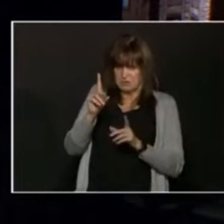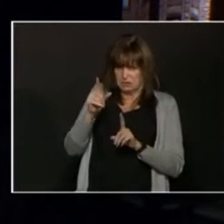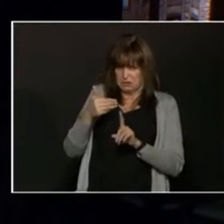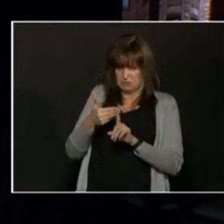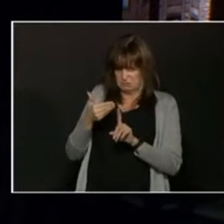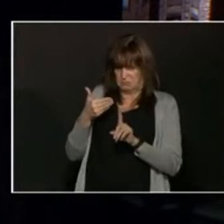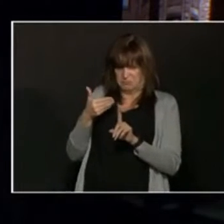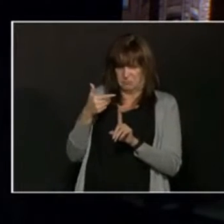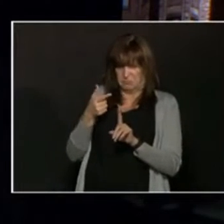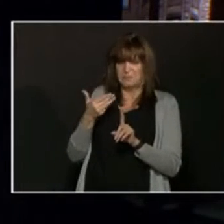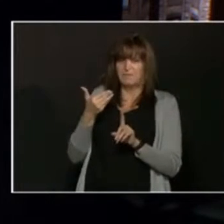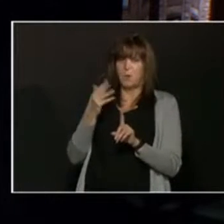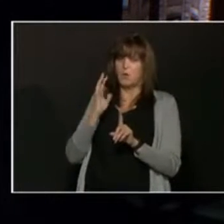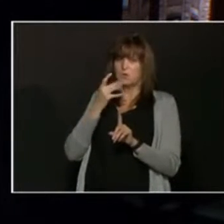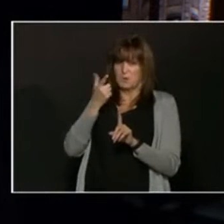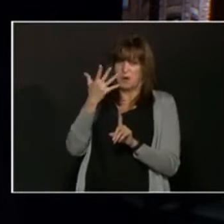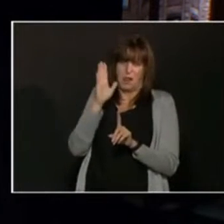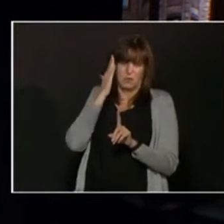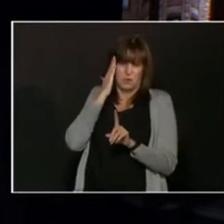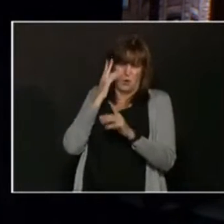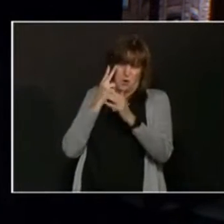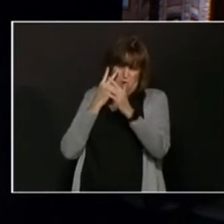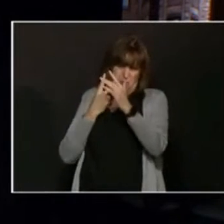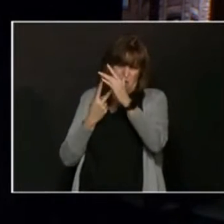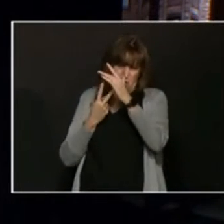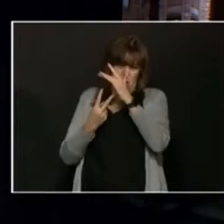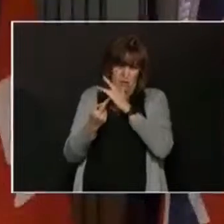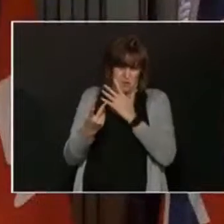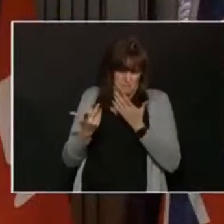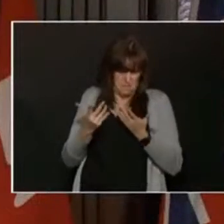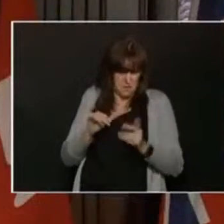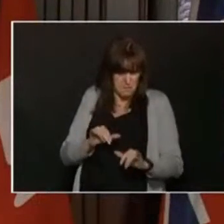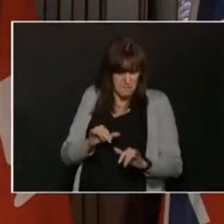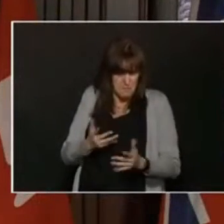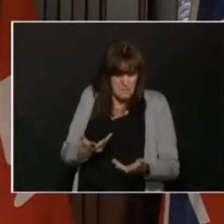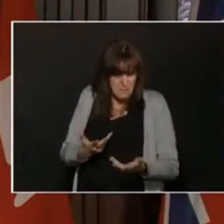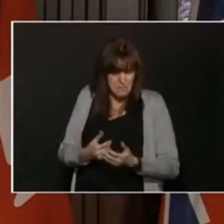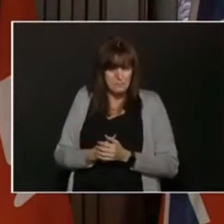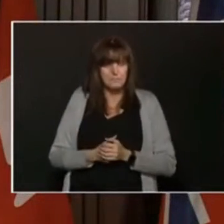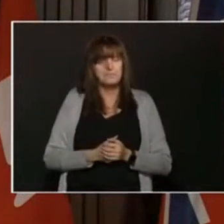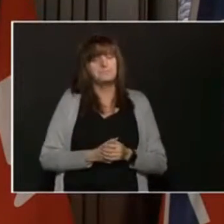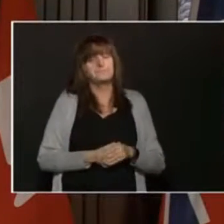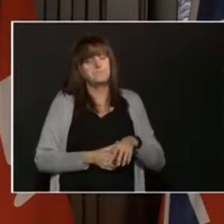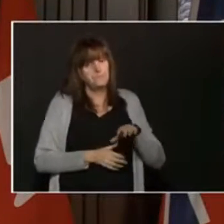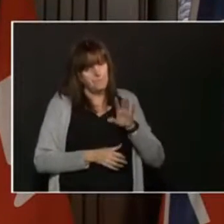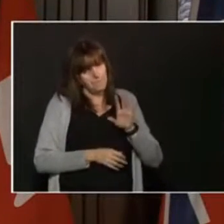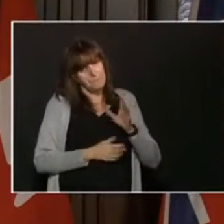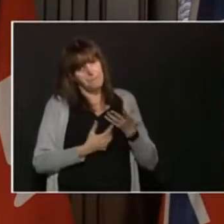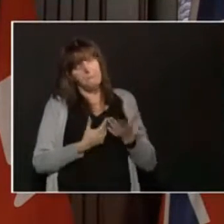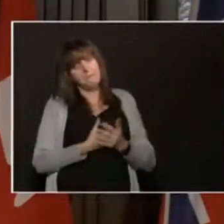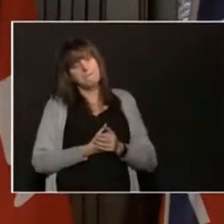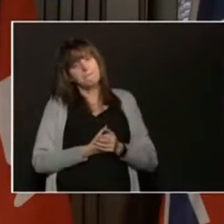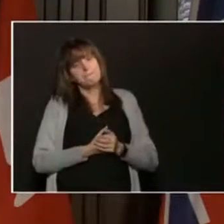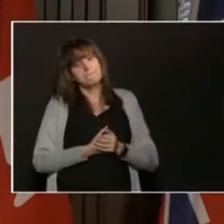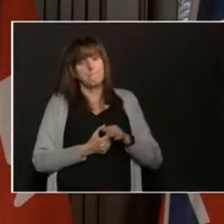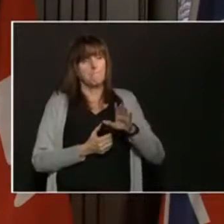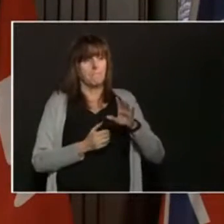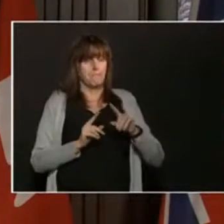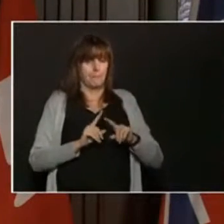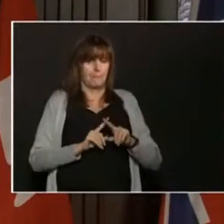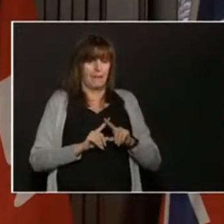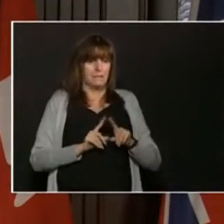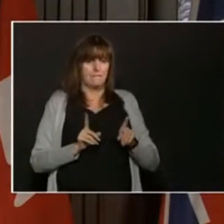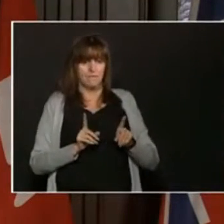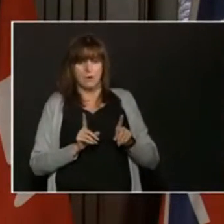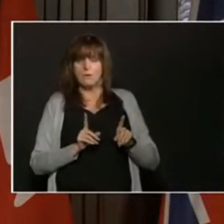than the ones in place now? They're not substantially different. As we sort of move along these projections, you see continually sort